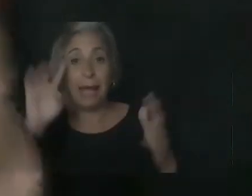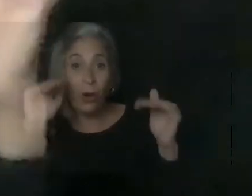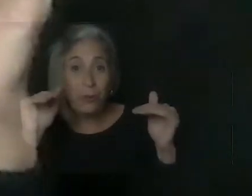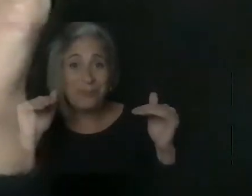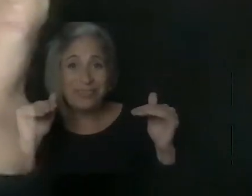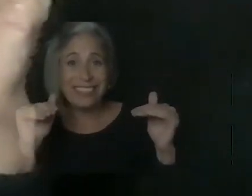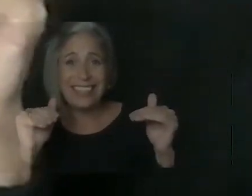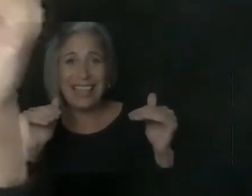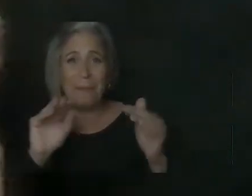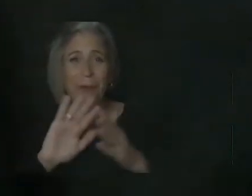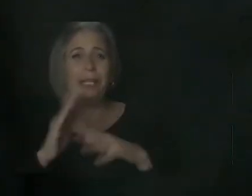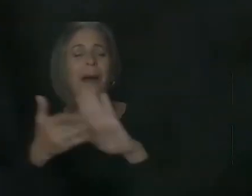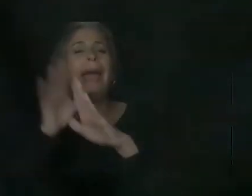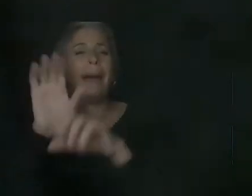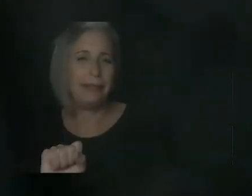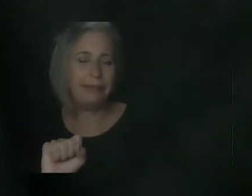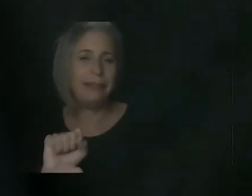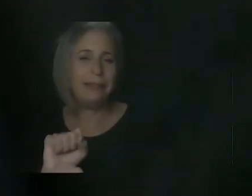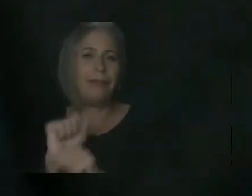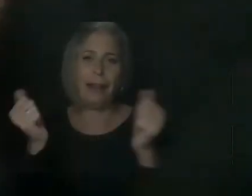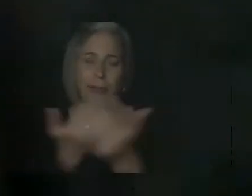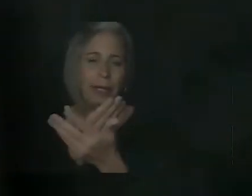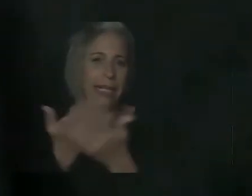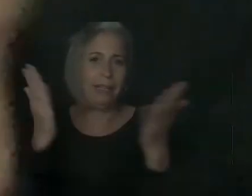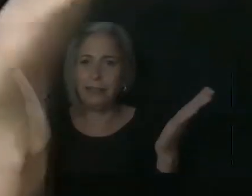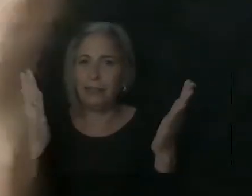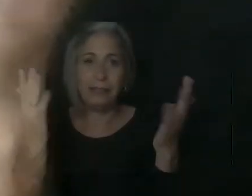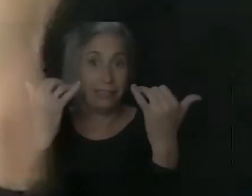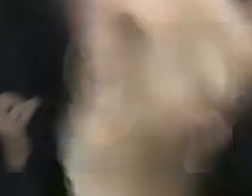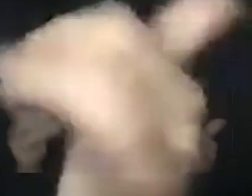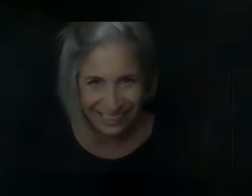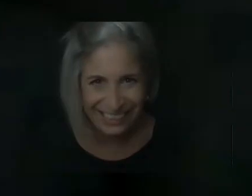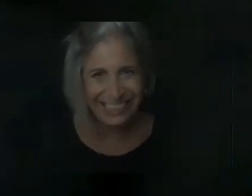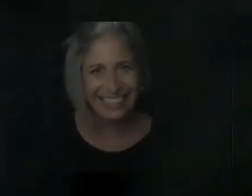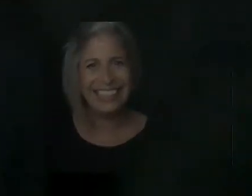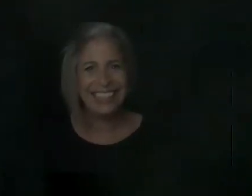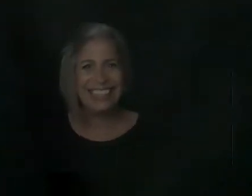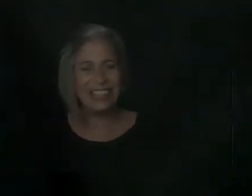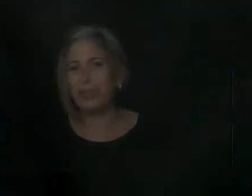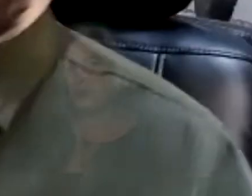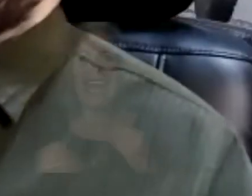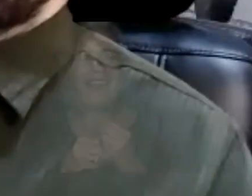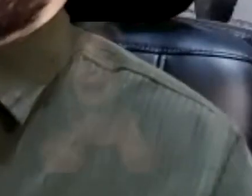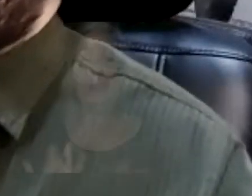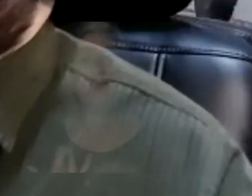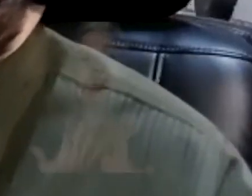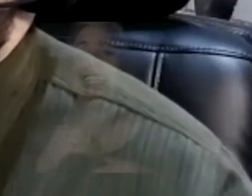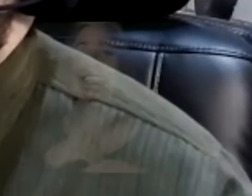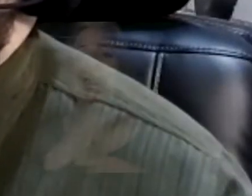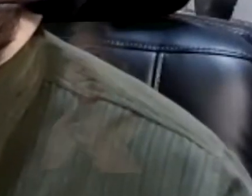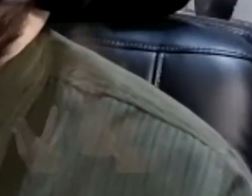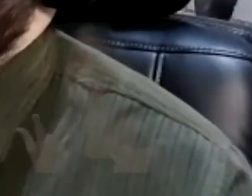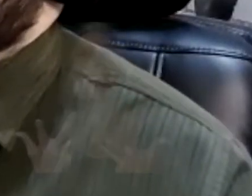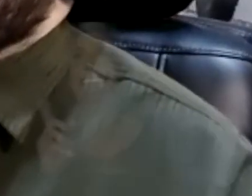that is my hope, that it will become habit. Everybody now. I mean, it was